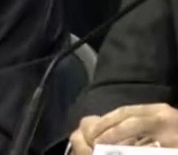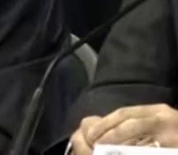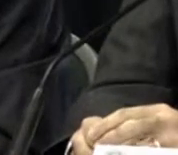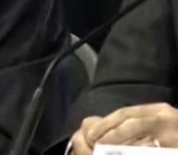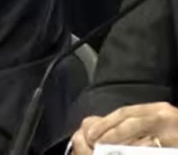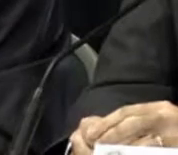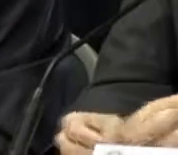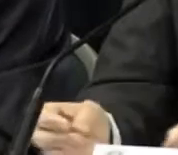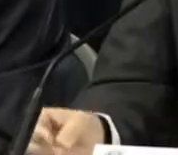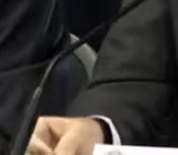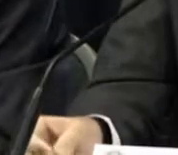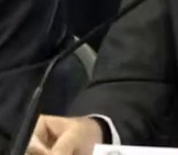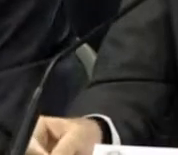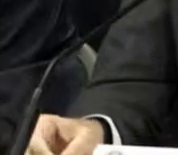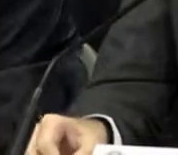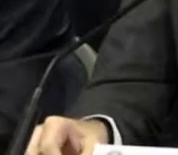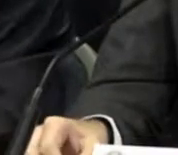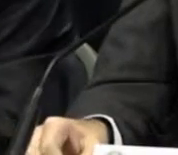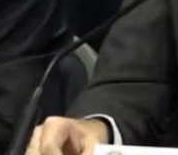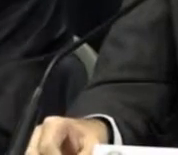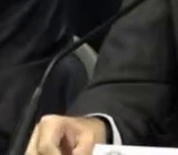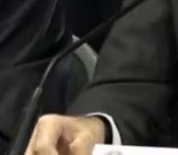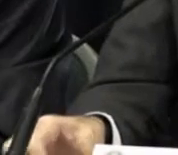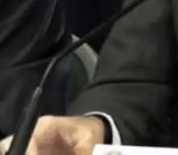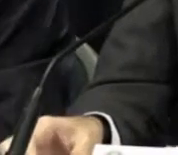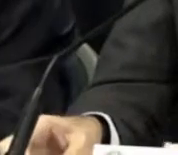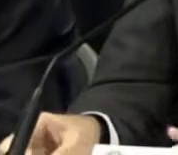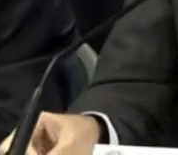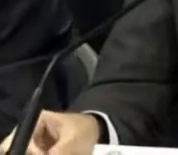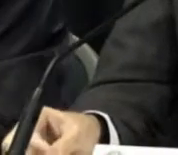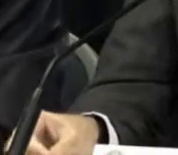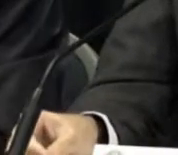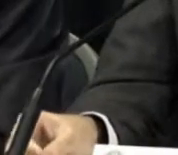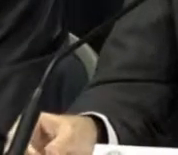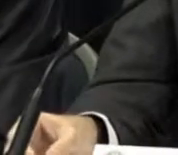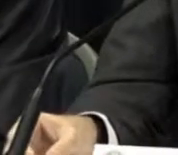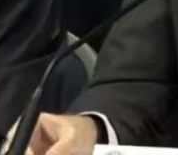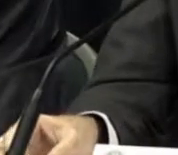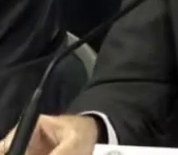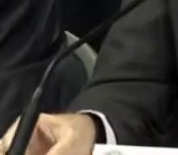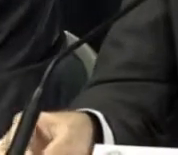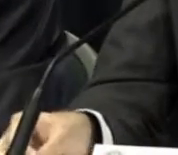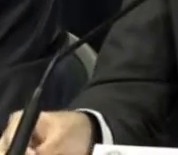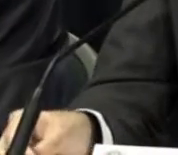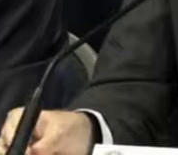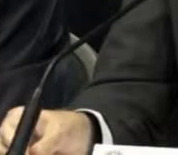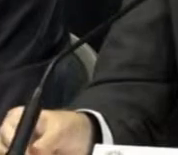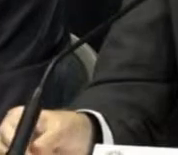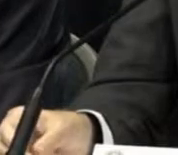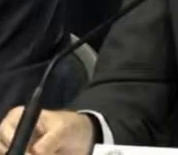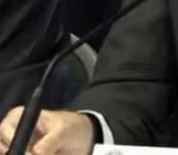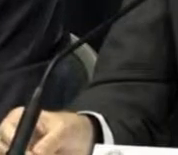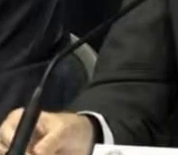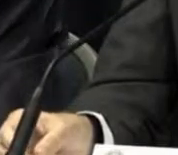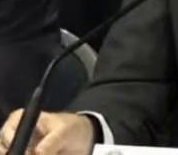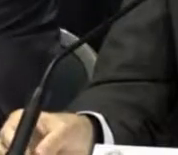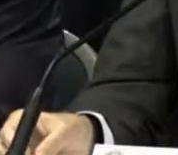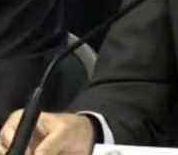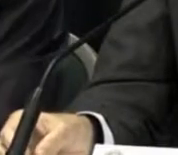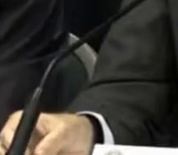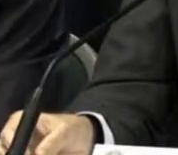sure before we hit the limits of liquidity for the country that we're ready